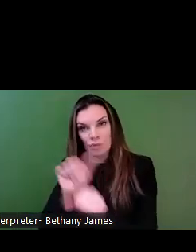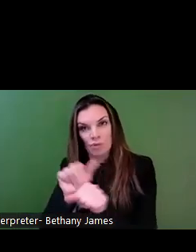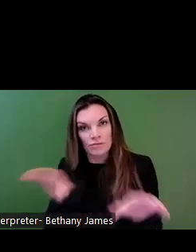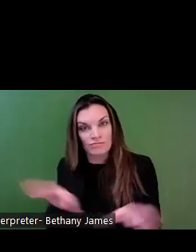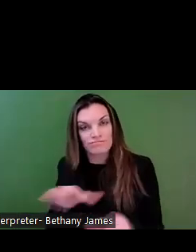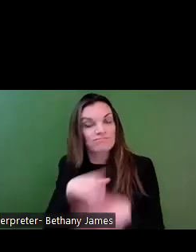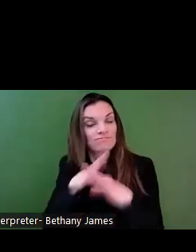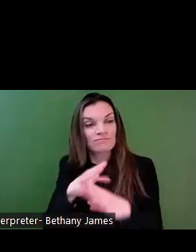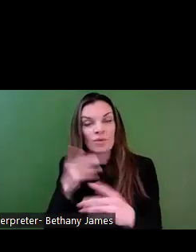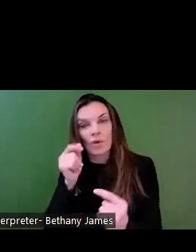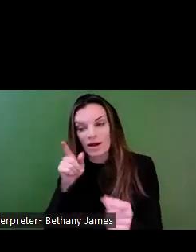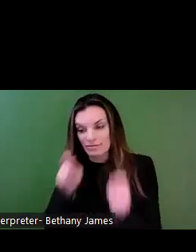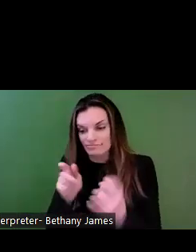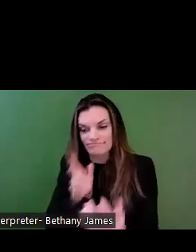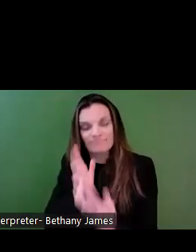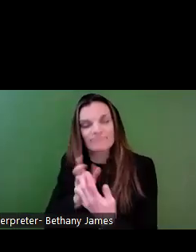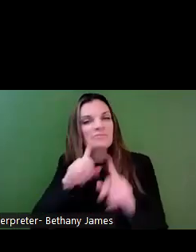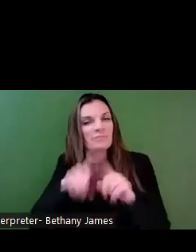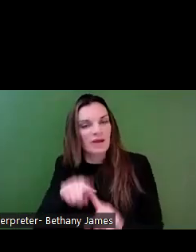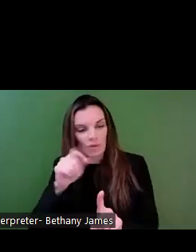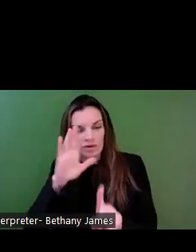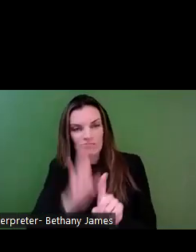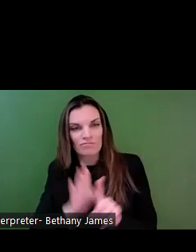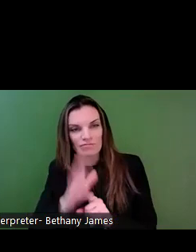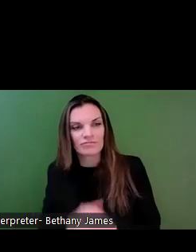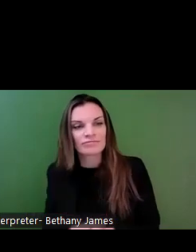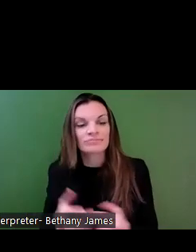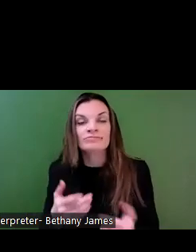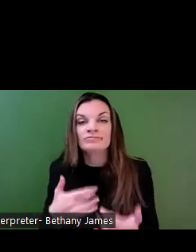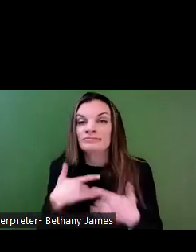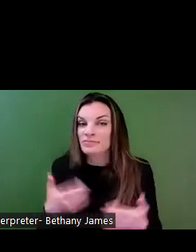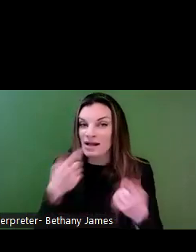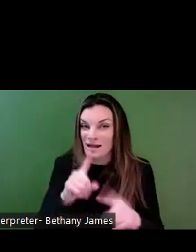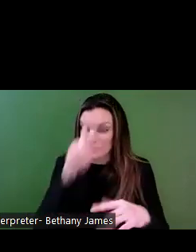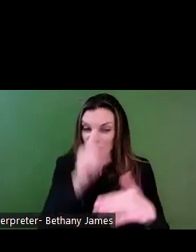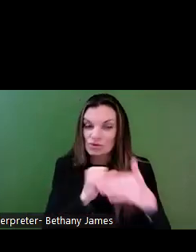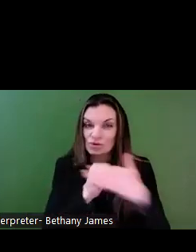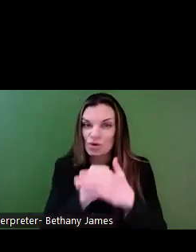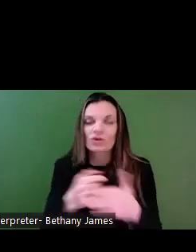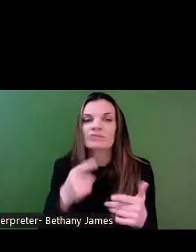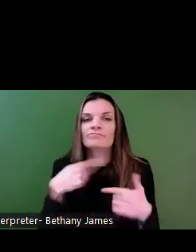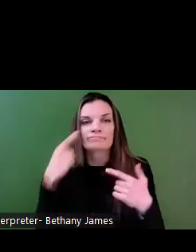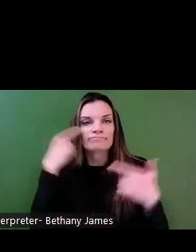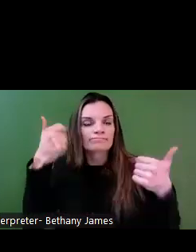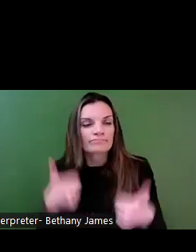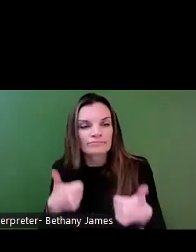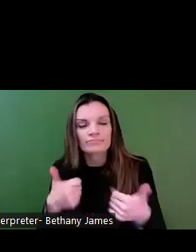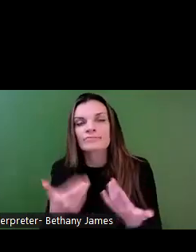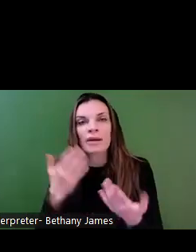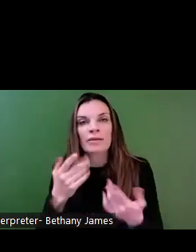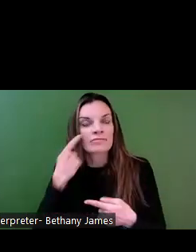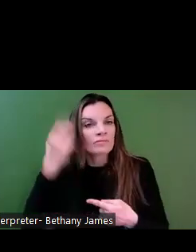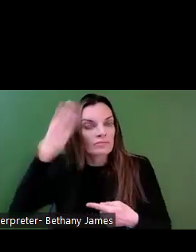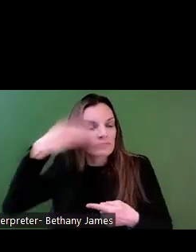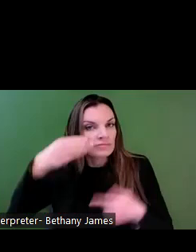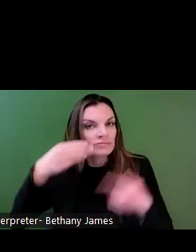have vision problems, including visual field loss or loss of vision on one side, nystagmus, which is the rapid eye